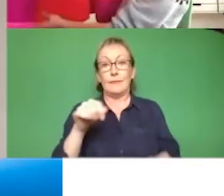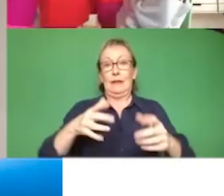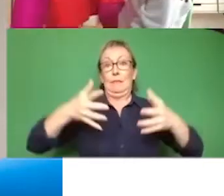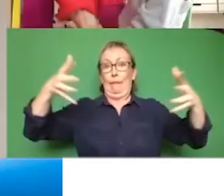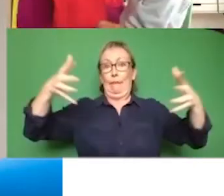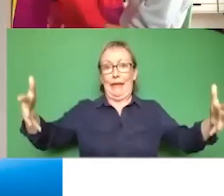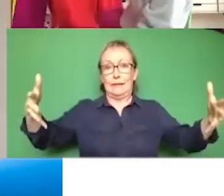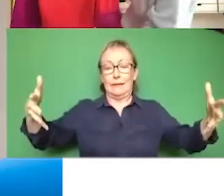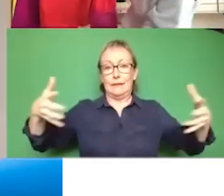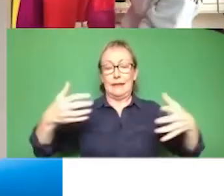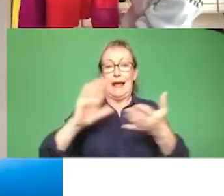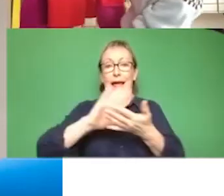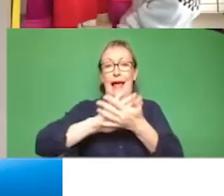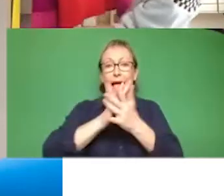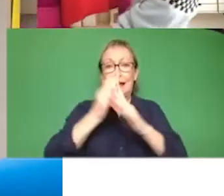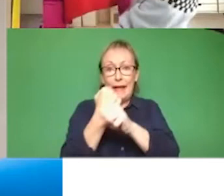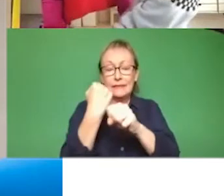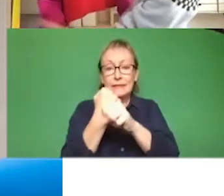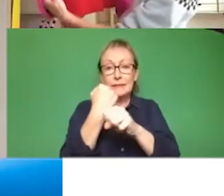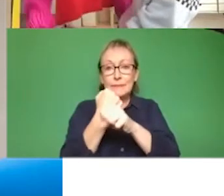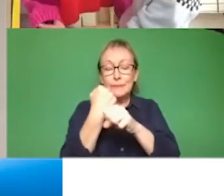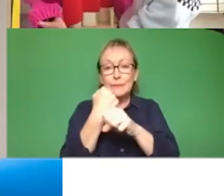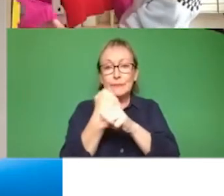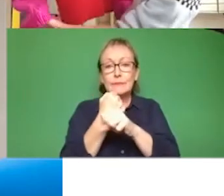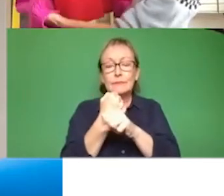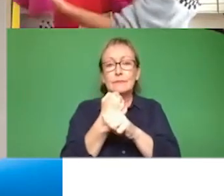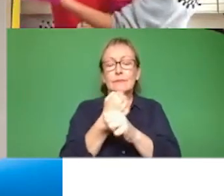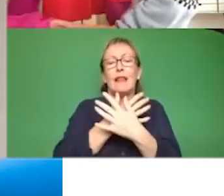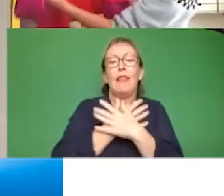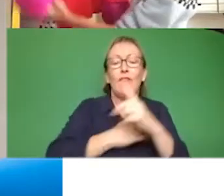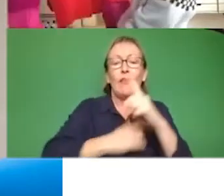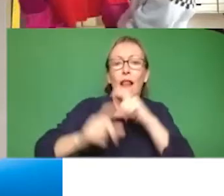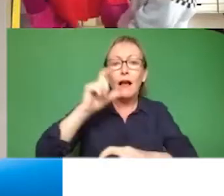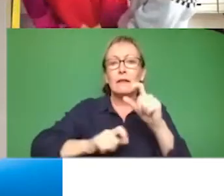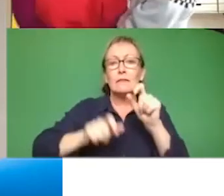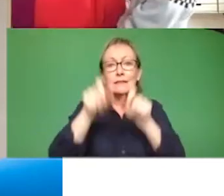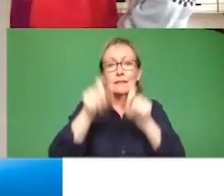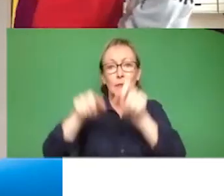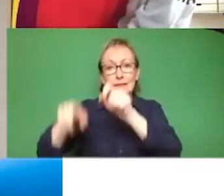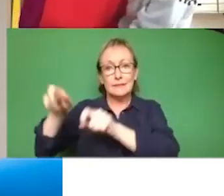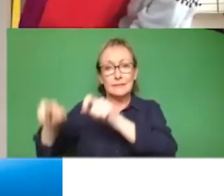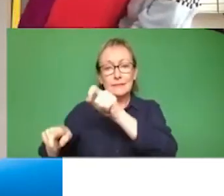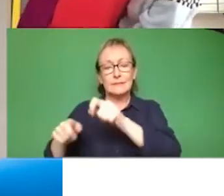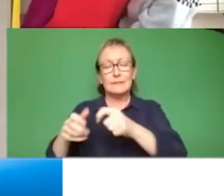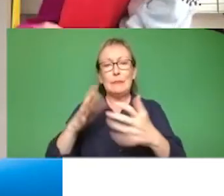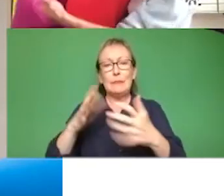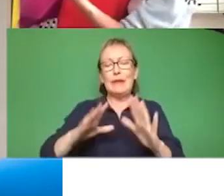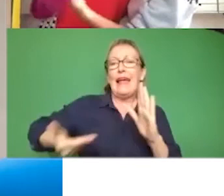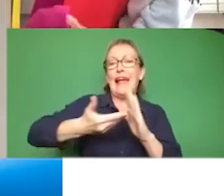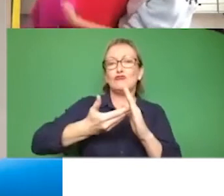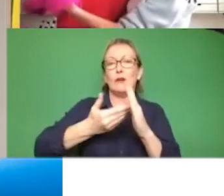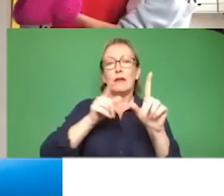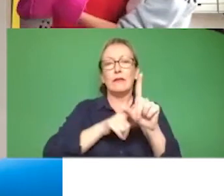that uses because we just simply loved the colour. And we had some extra bits of yarn in the